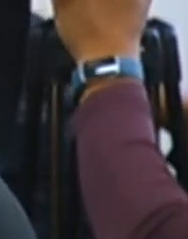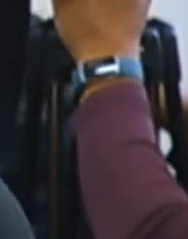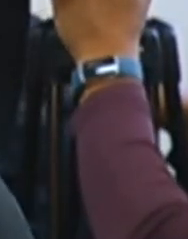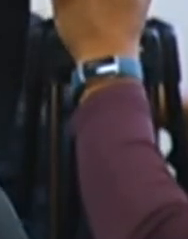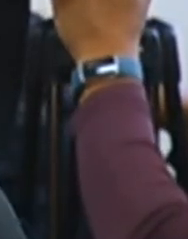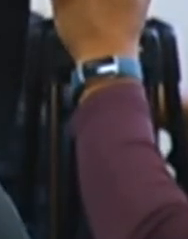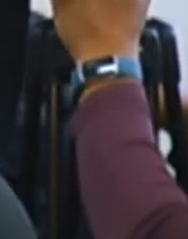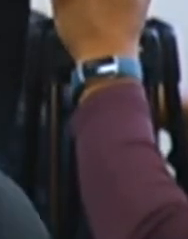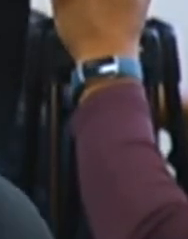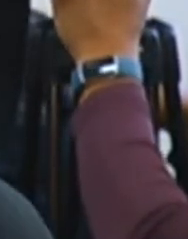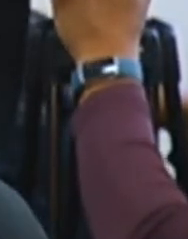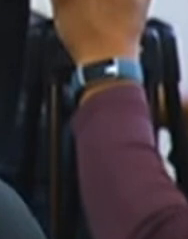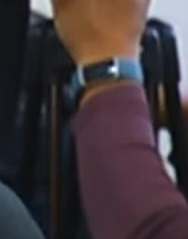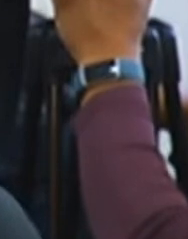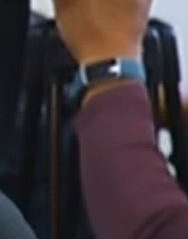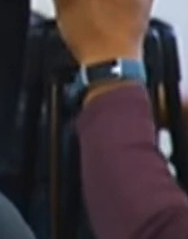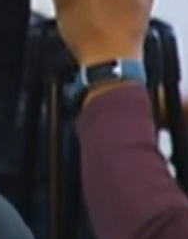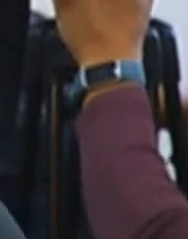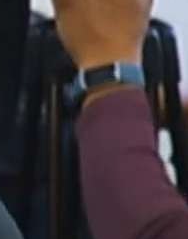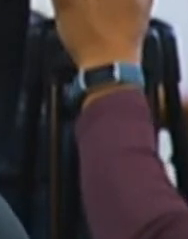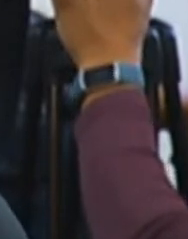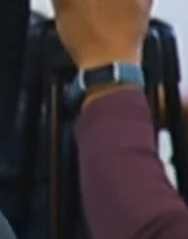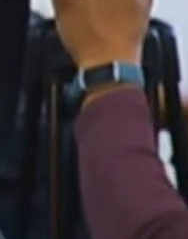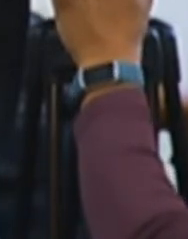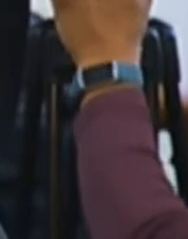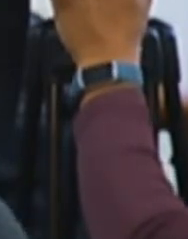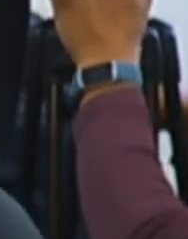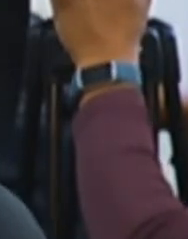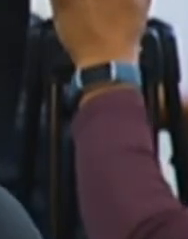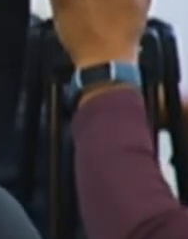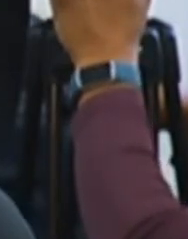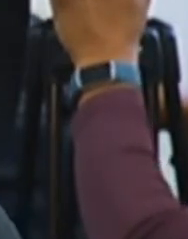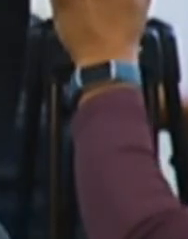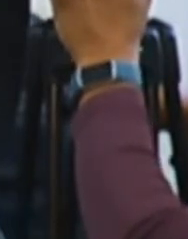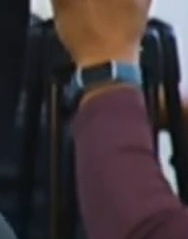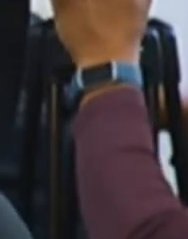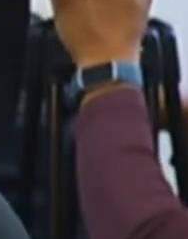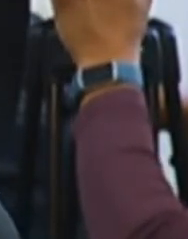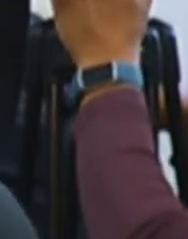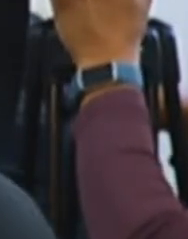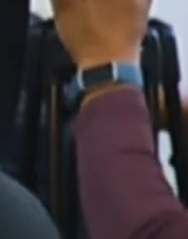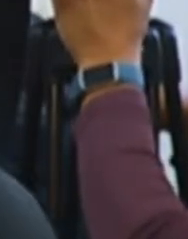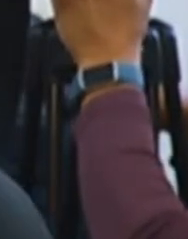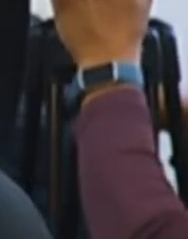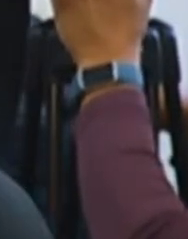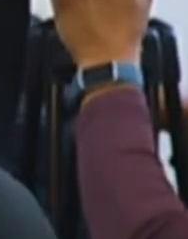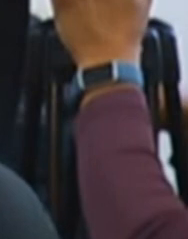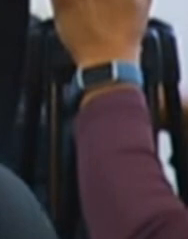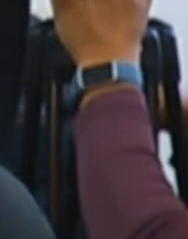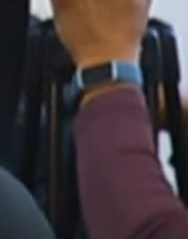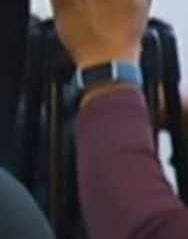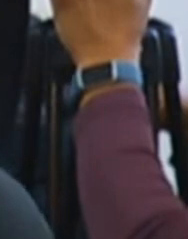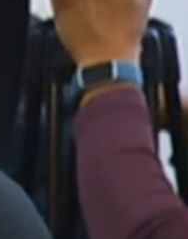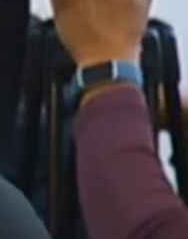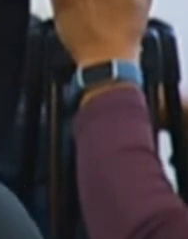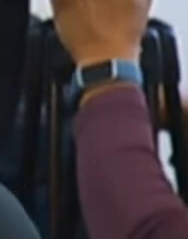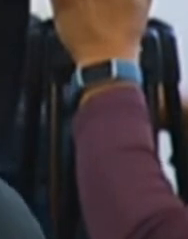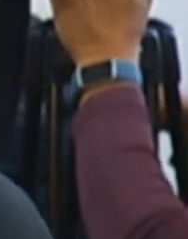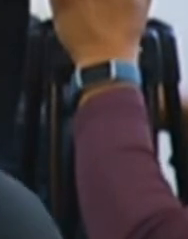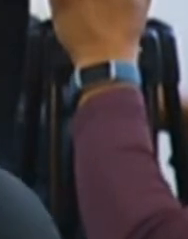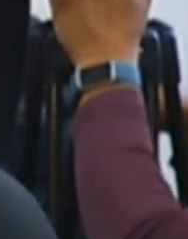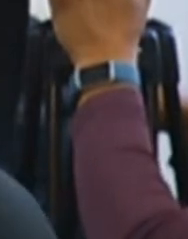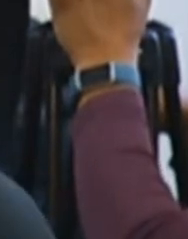14 applications from members of the media to come inside court. And I